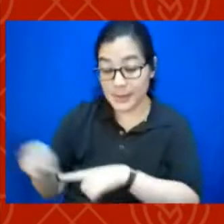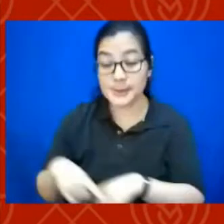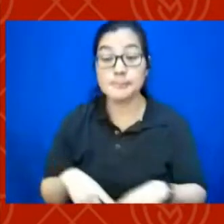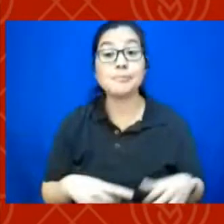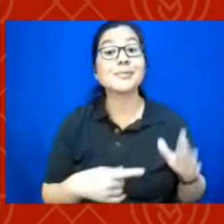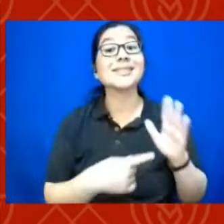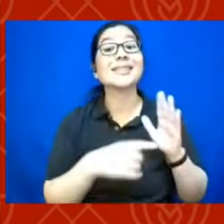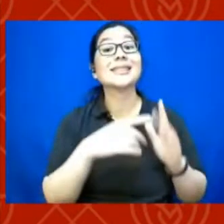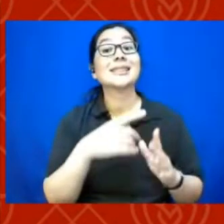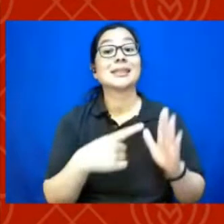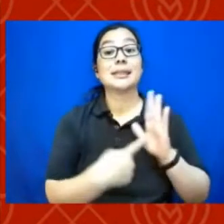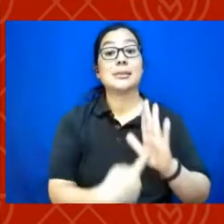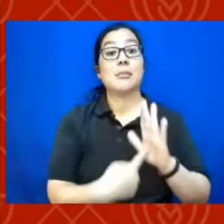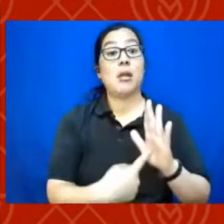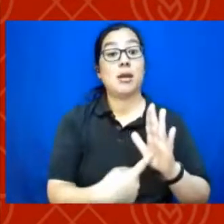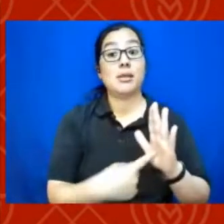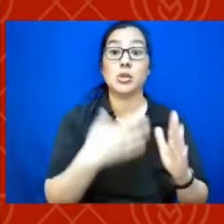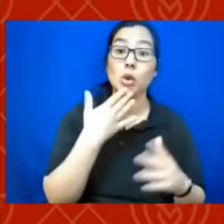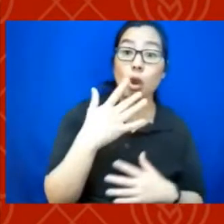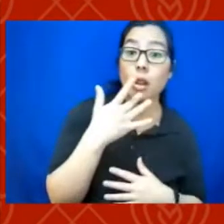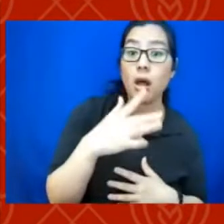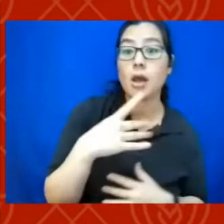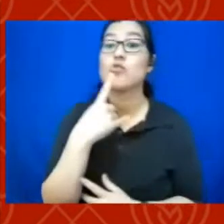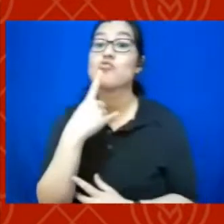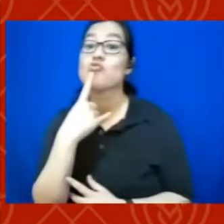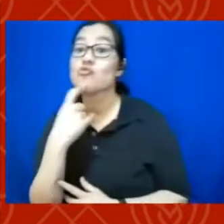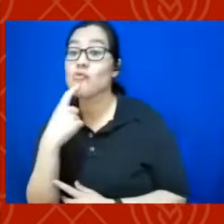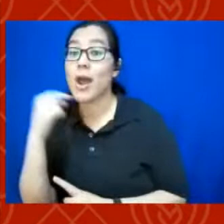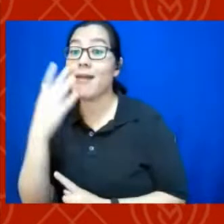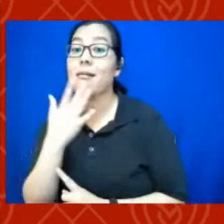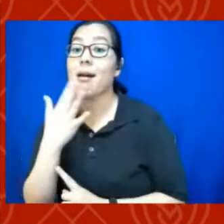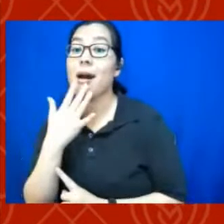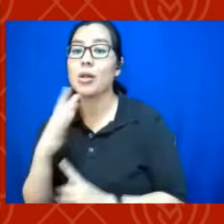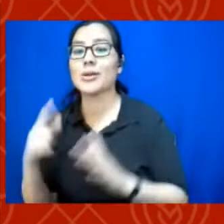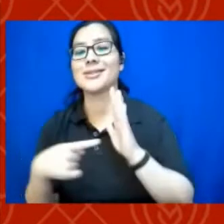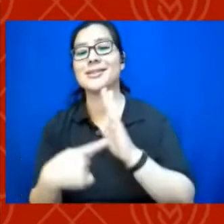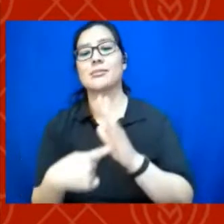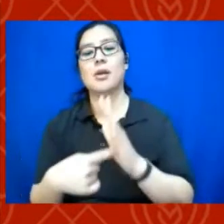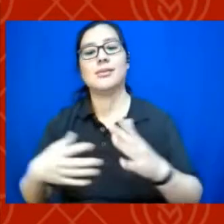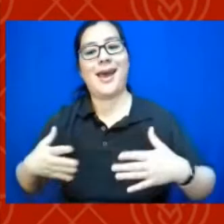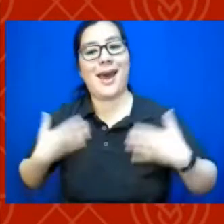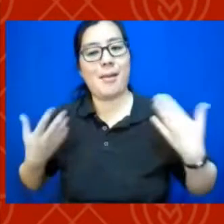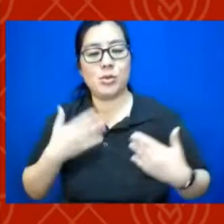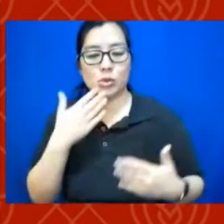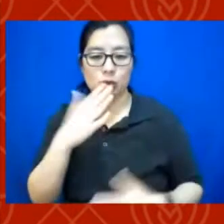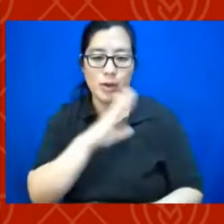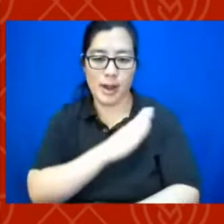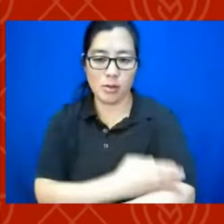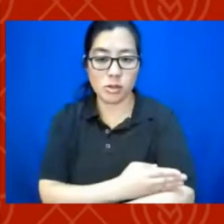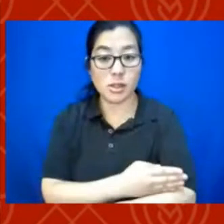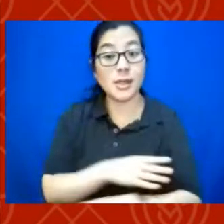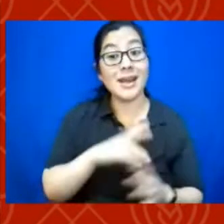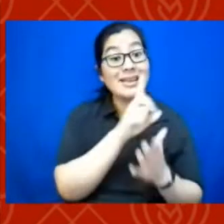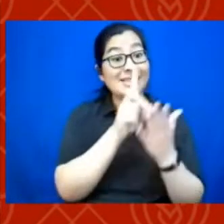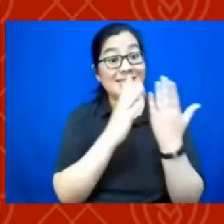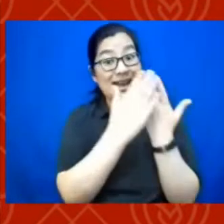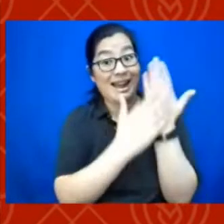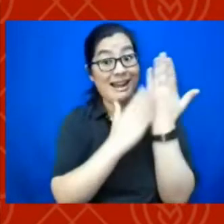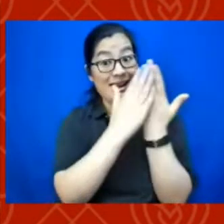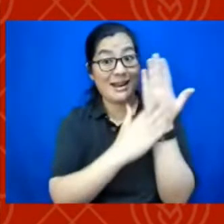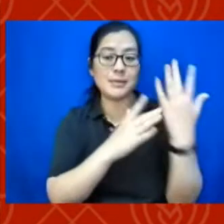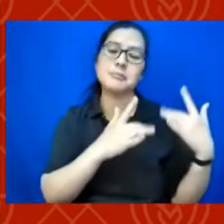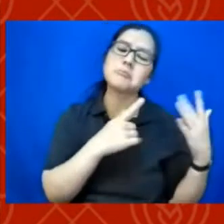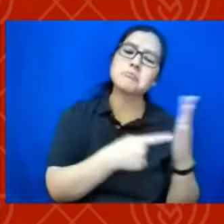the color red is socialness and good energy. Designs that decorate the envelopes vary and may include Chinese characters